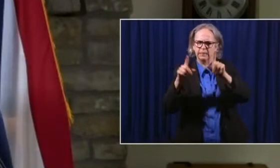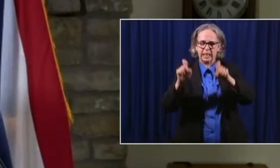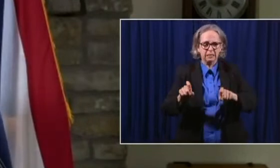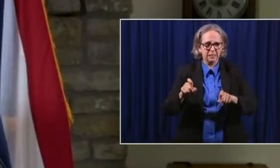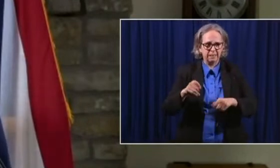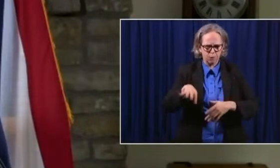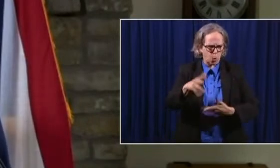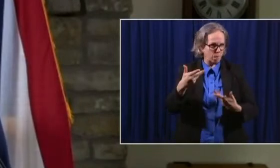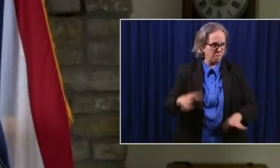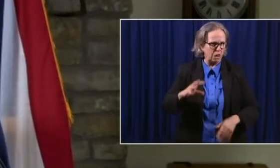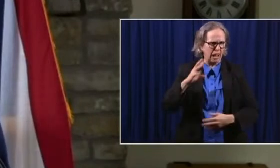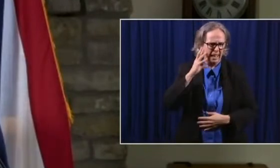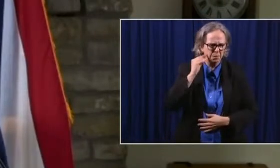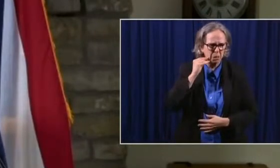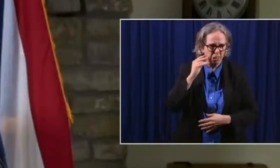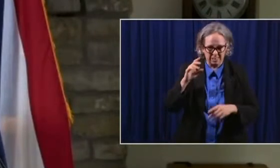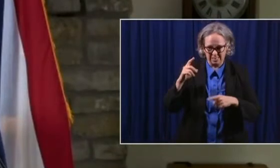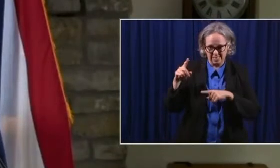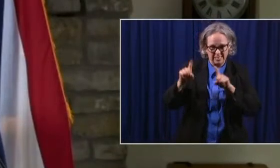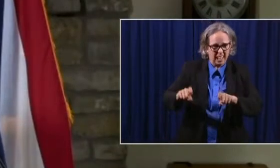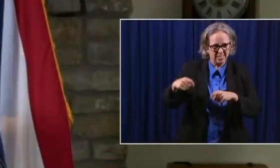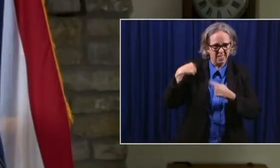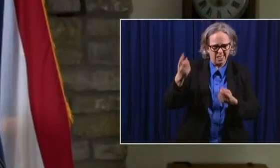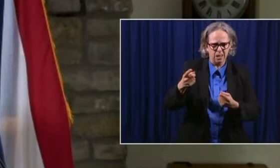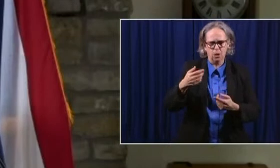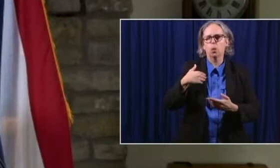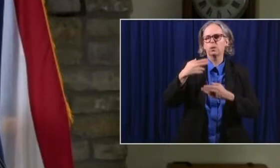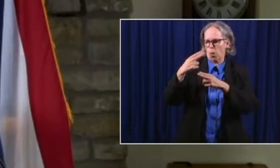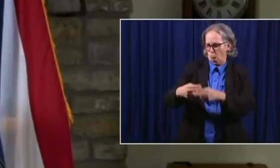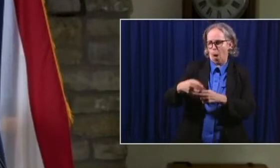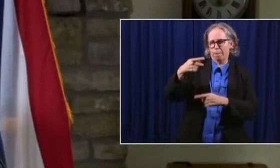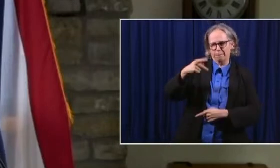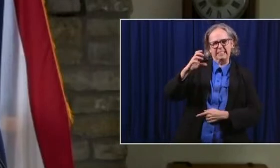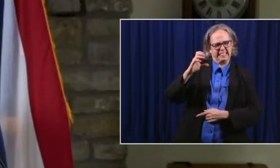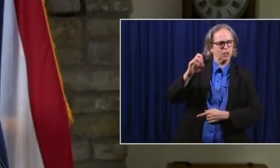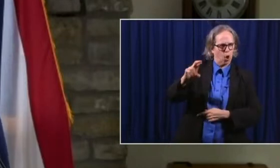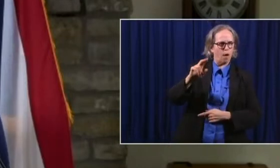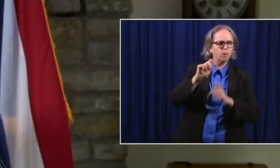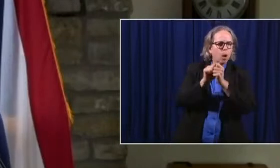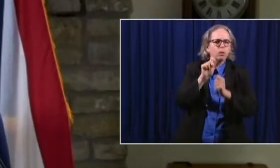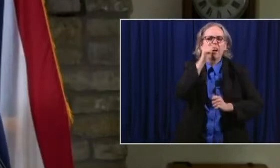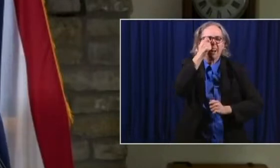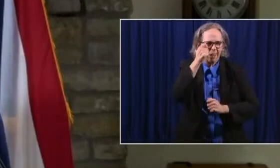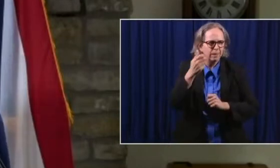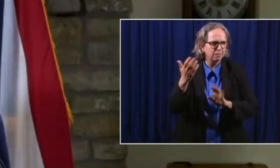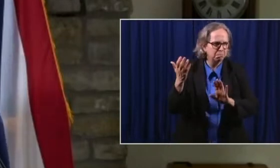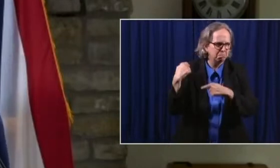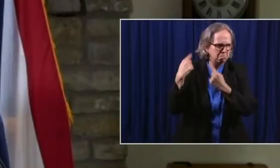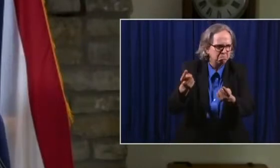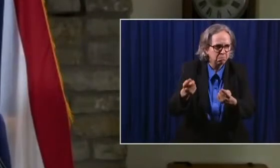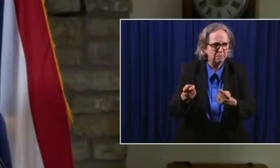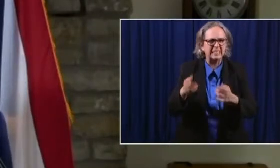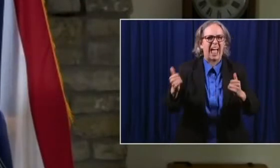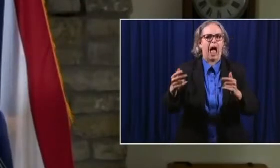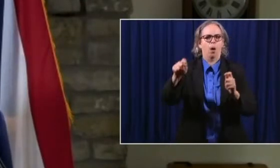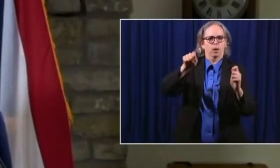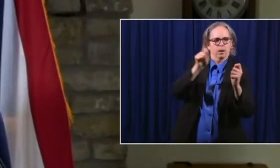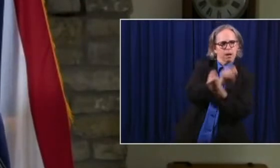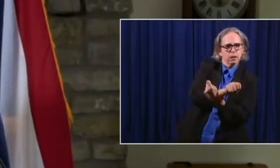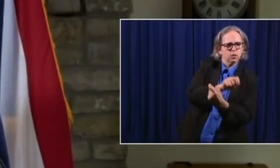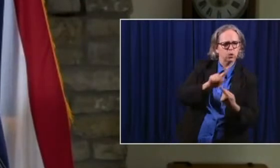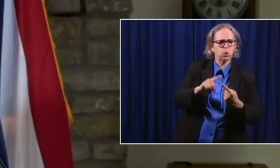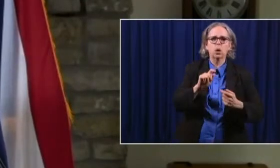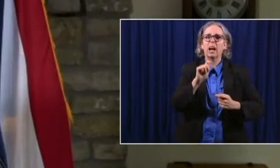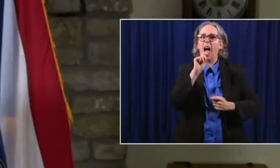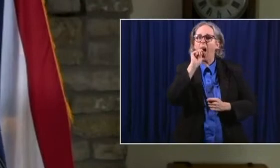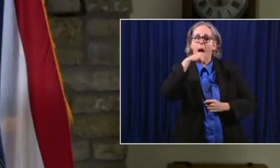the PCR testing. We began this testing process last